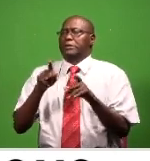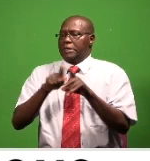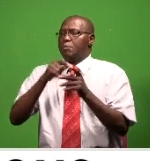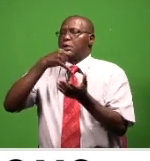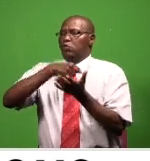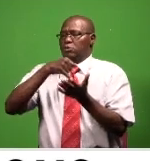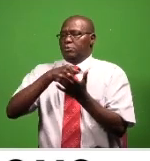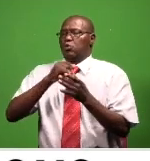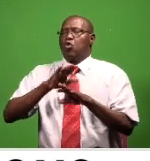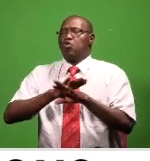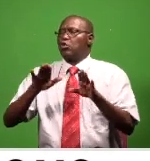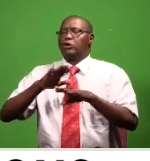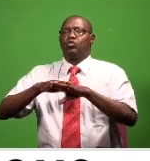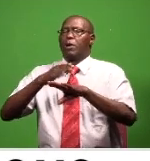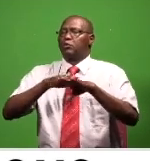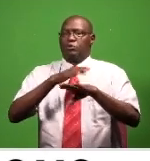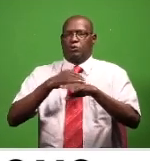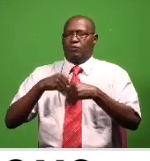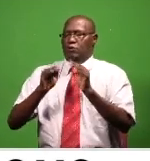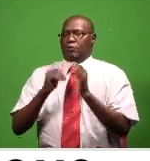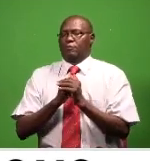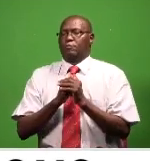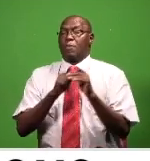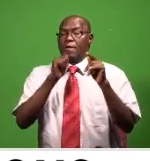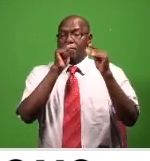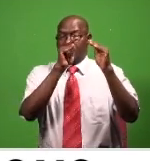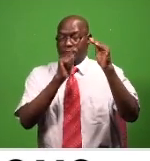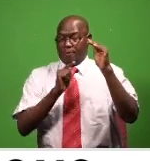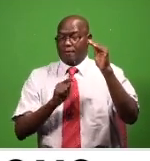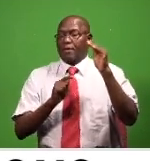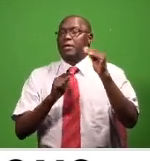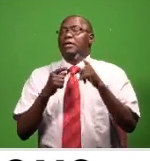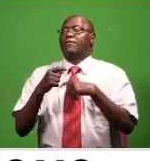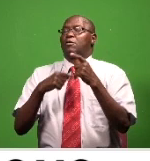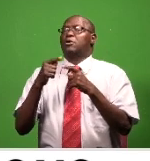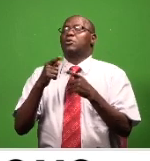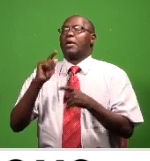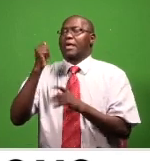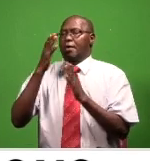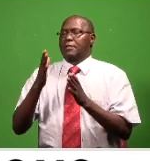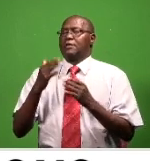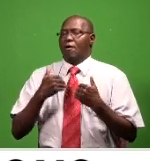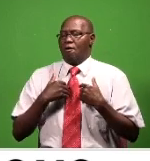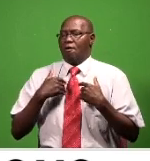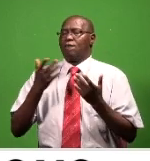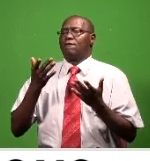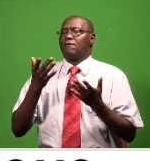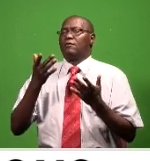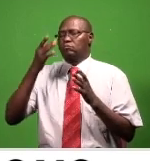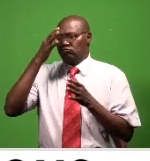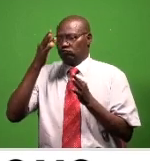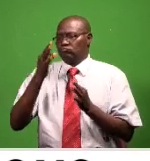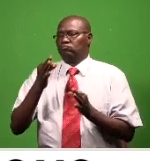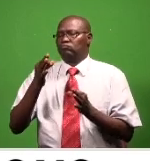the case. Despite these developments, we are energized that Kenyans are determined to claim their